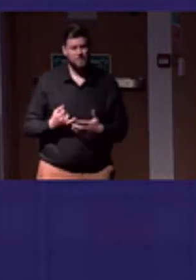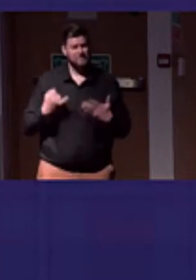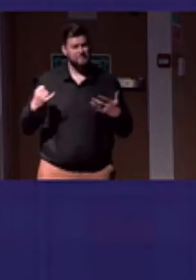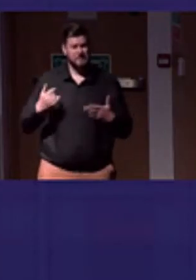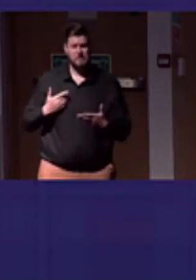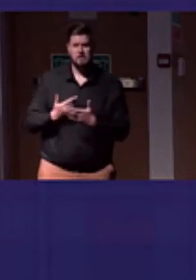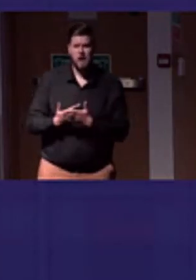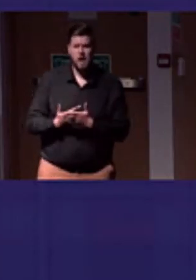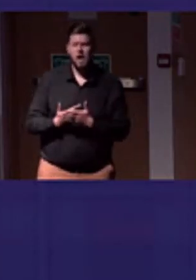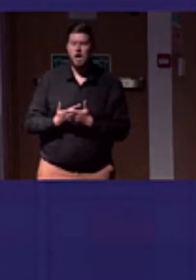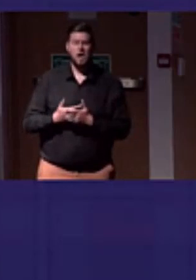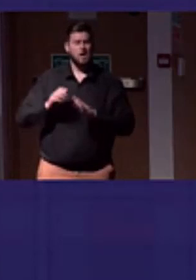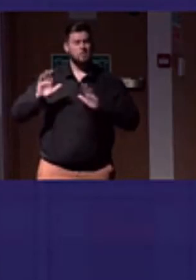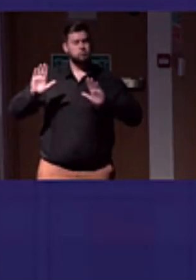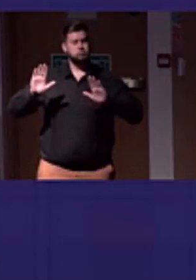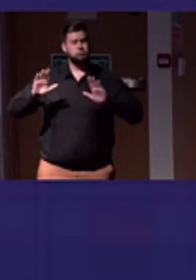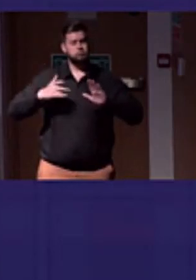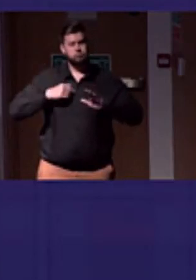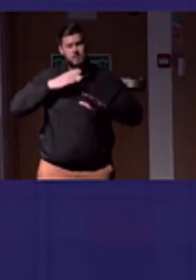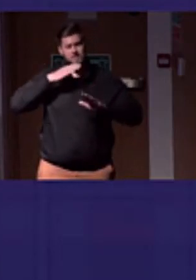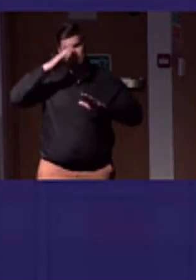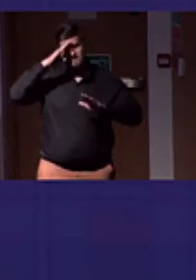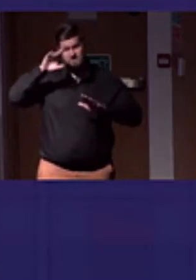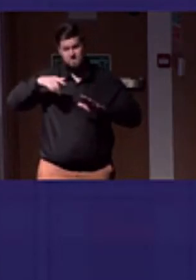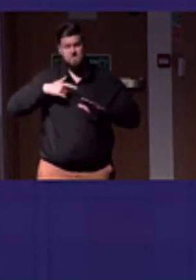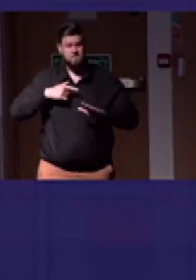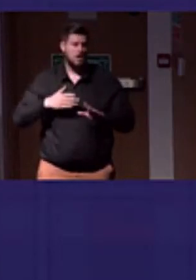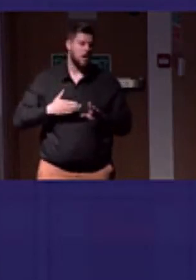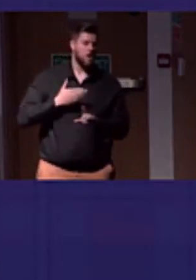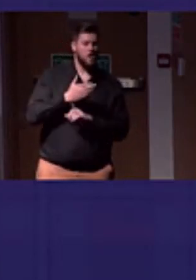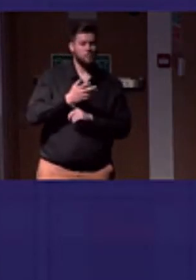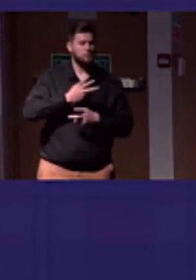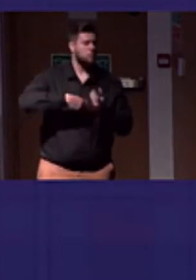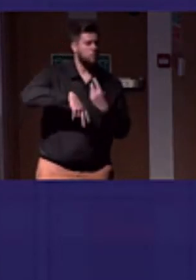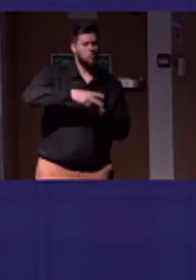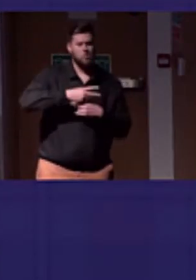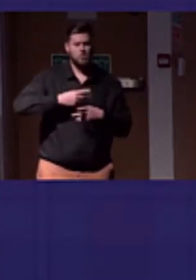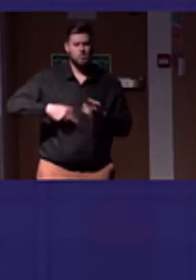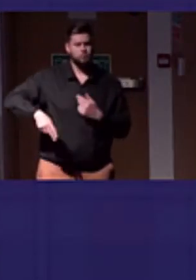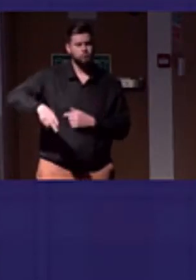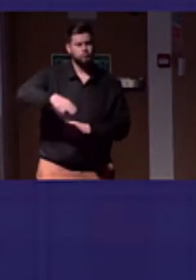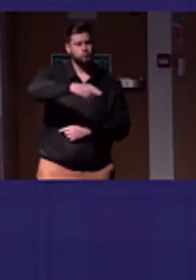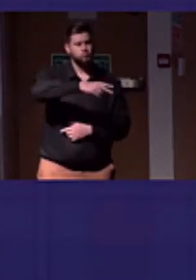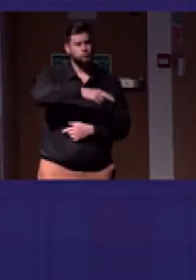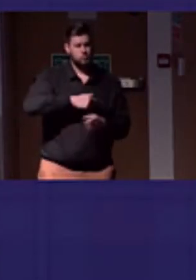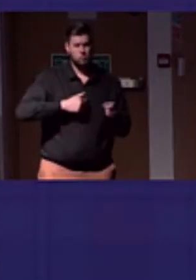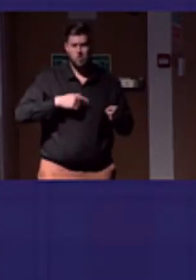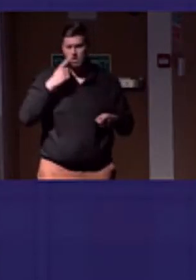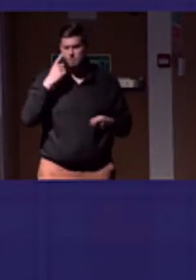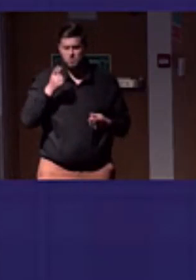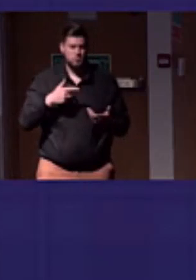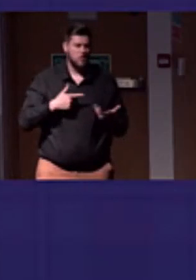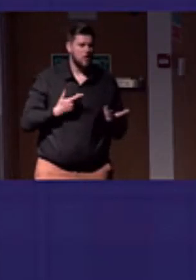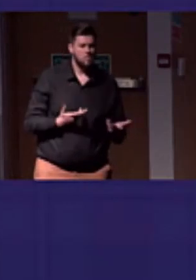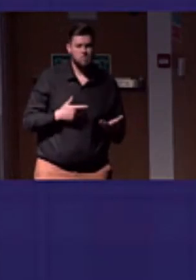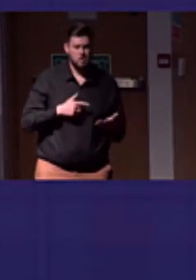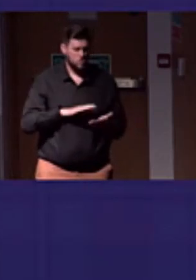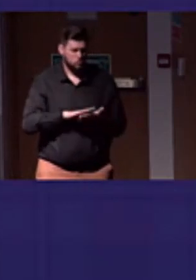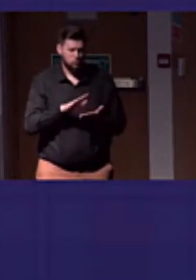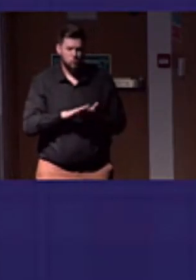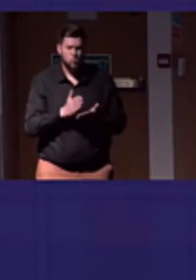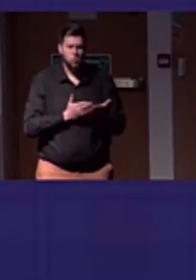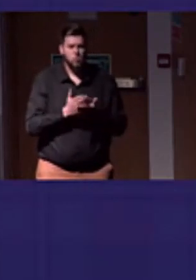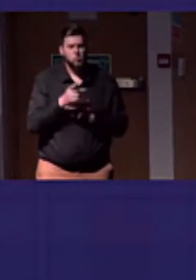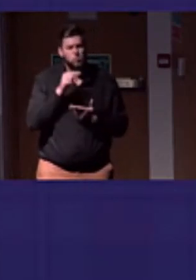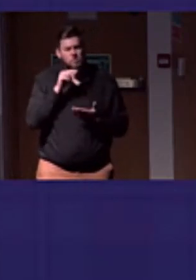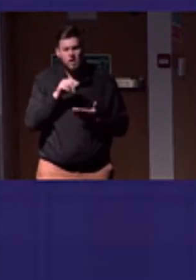get it. So I just take a break, full on, go outside, take a walk, stare at the wall, doom scroll Twitter, respond to all of you, just take